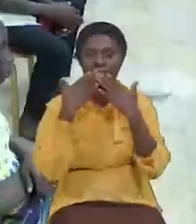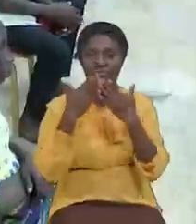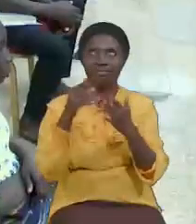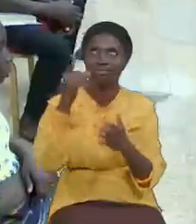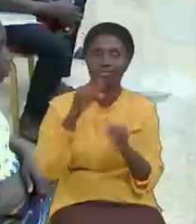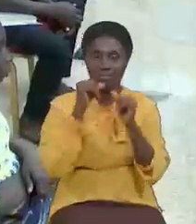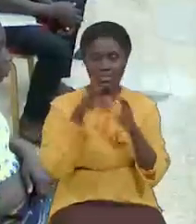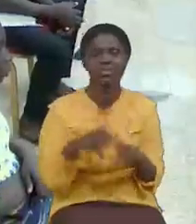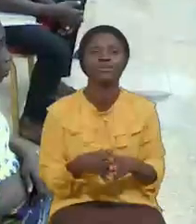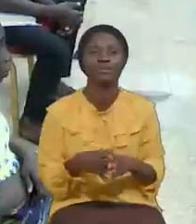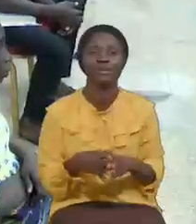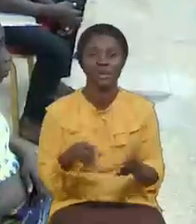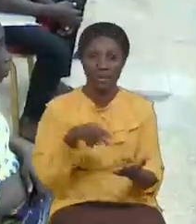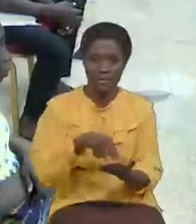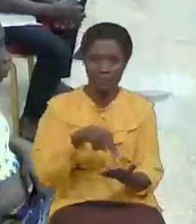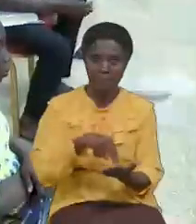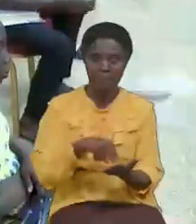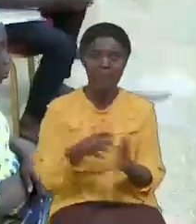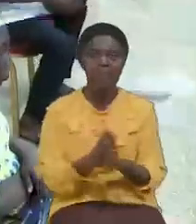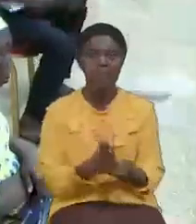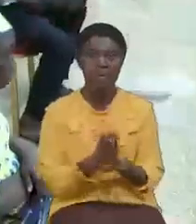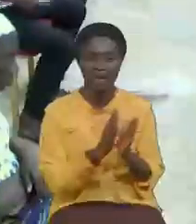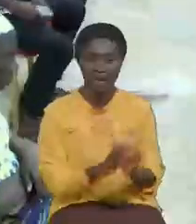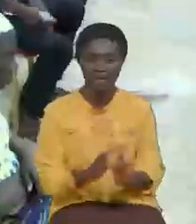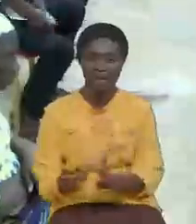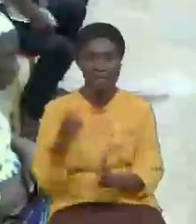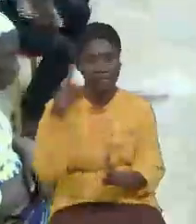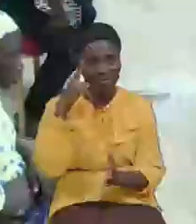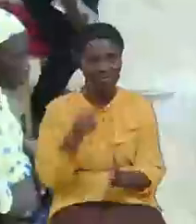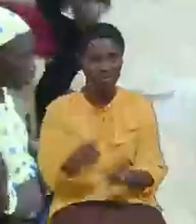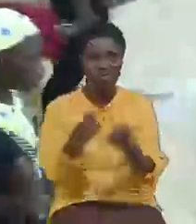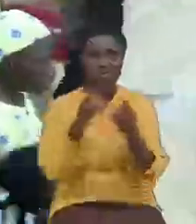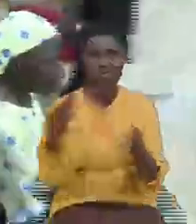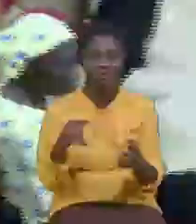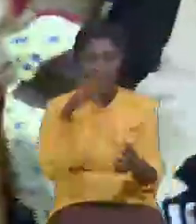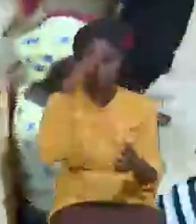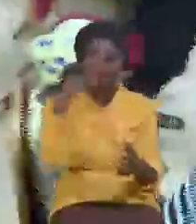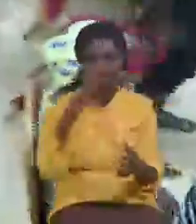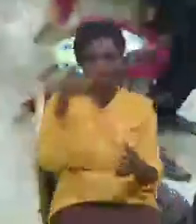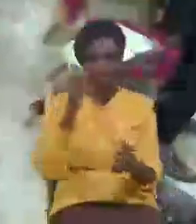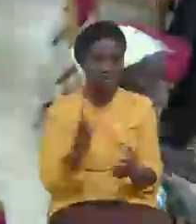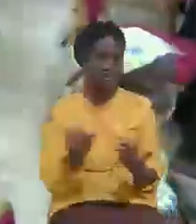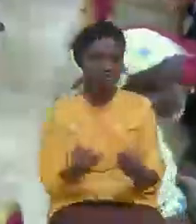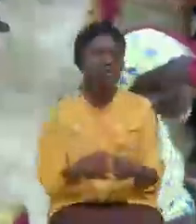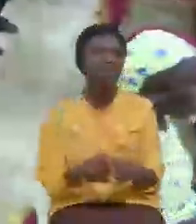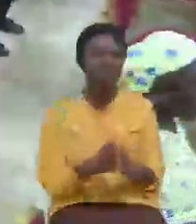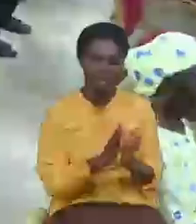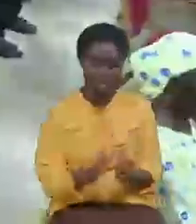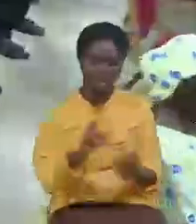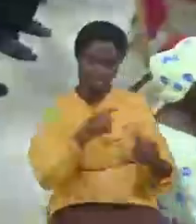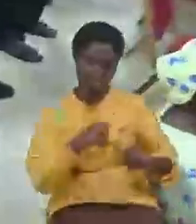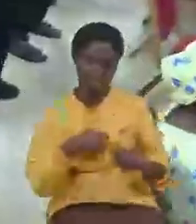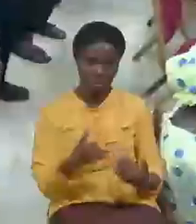for the man of God, rise up on your feet, preparing for the coming of the man of God. Rise up and prepare your heart.